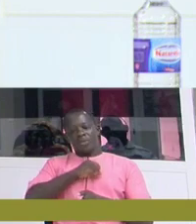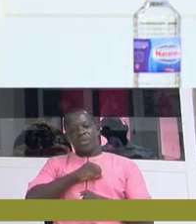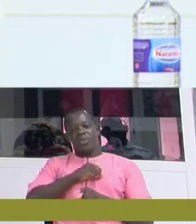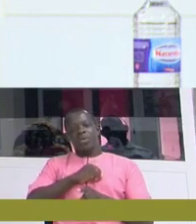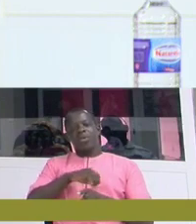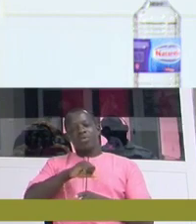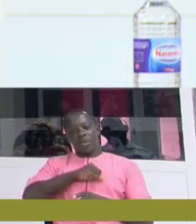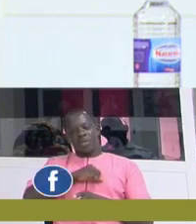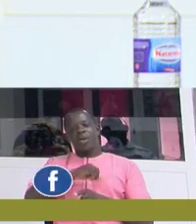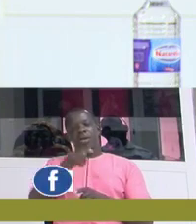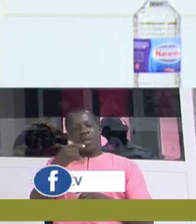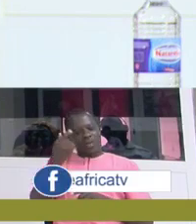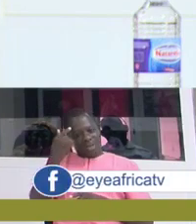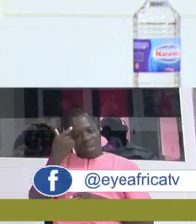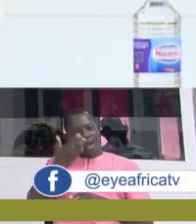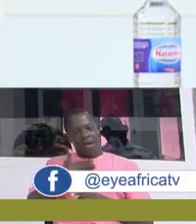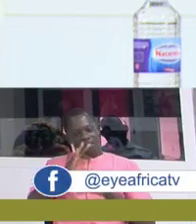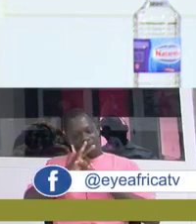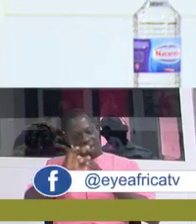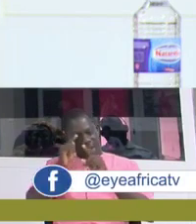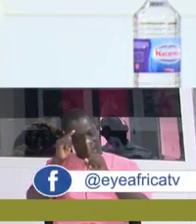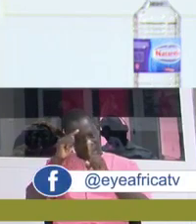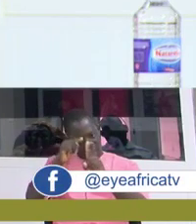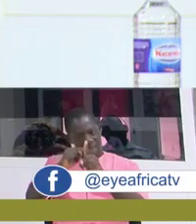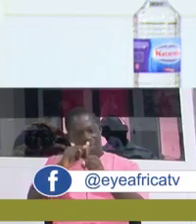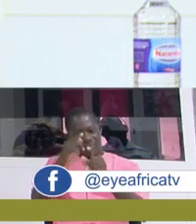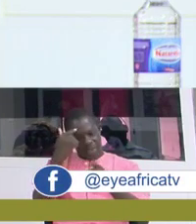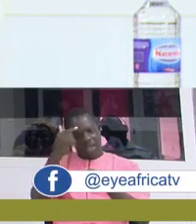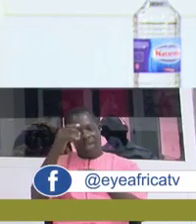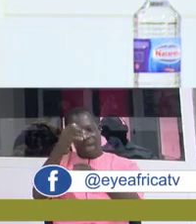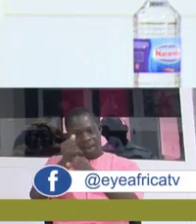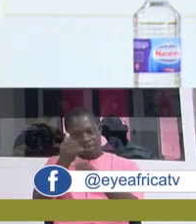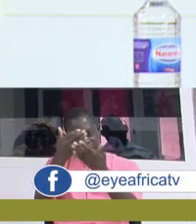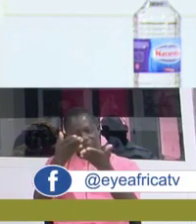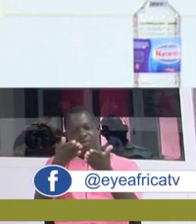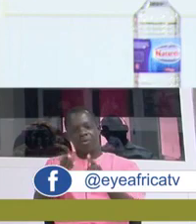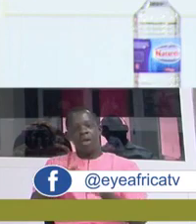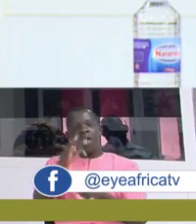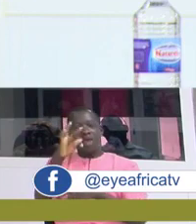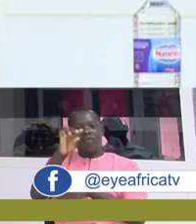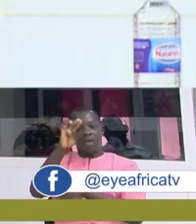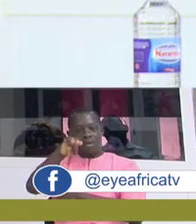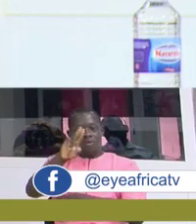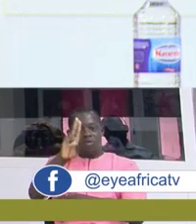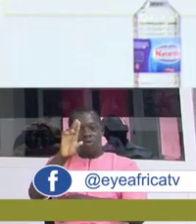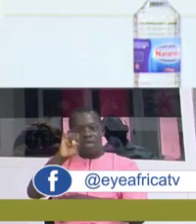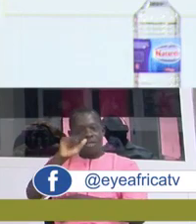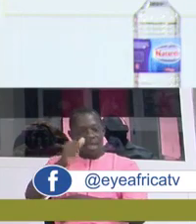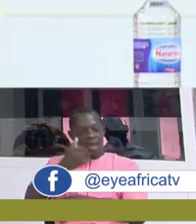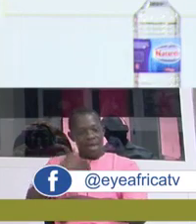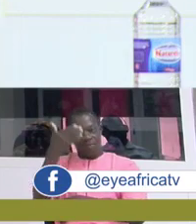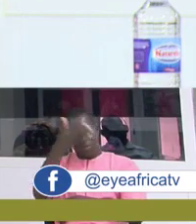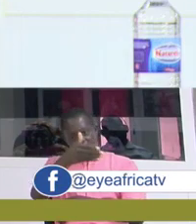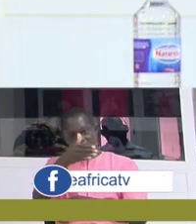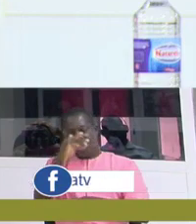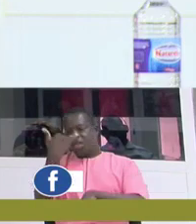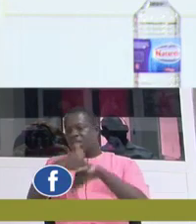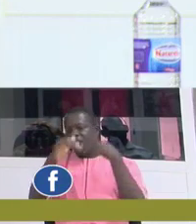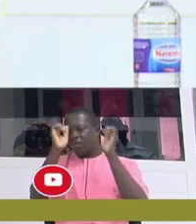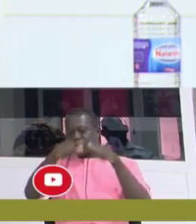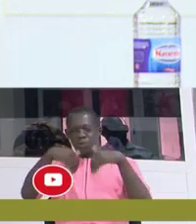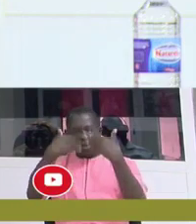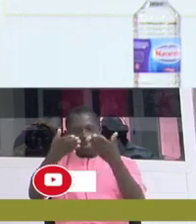said, I have this aim for you and gave you this. He said, if Musa were here, he wouldn't have given